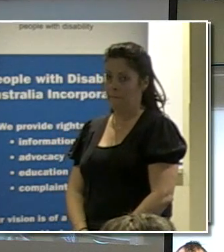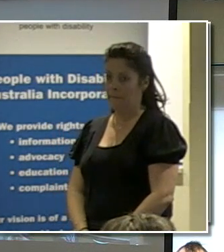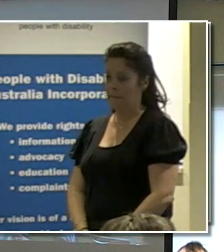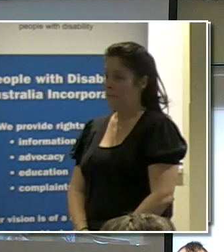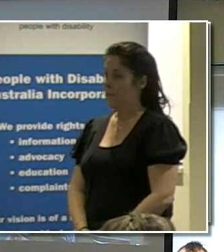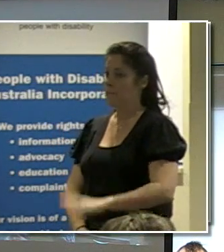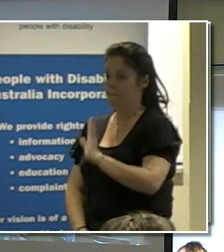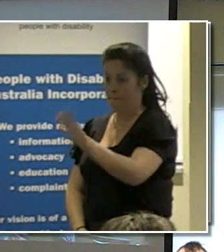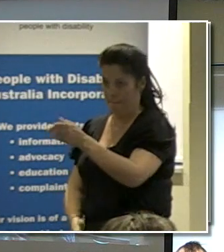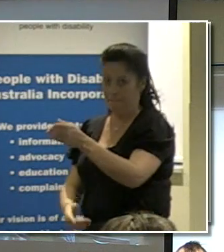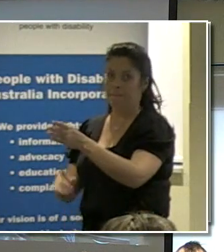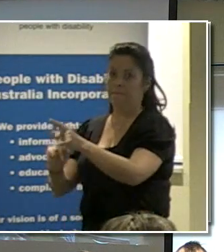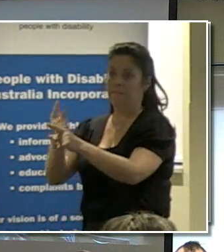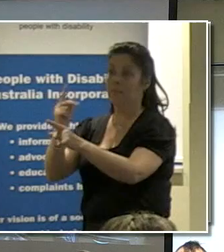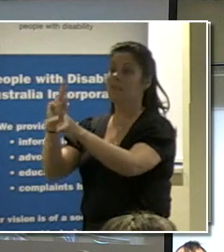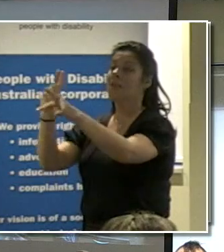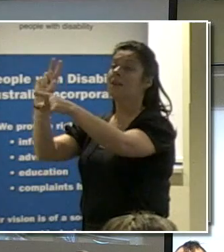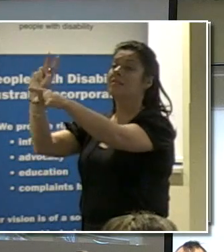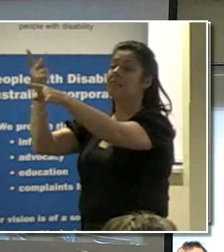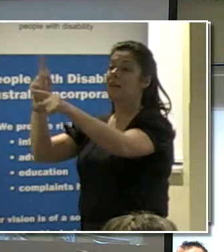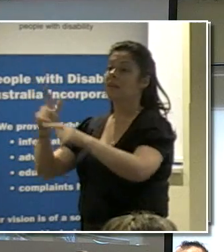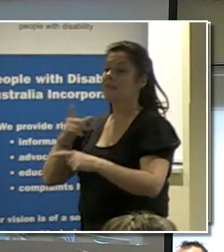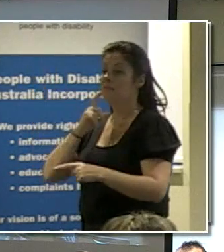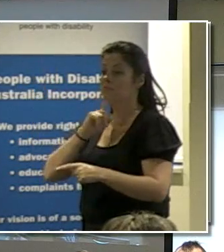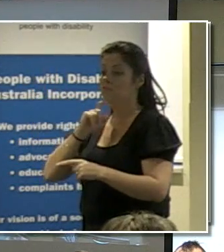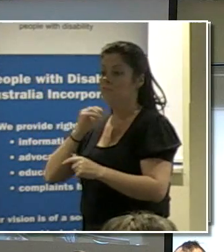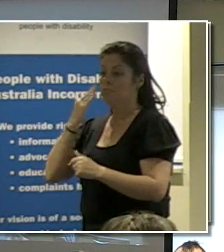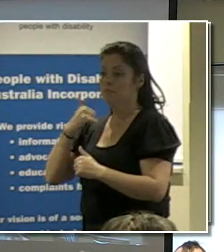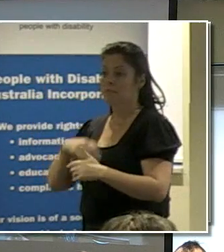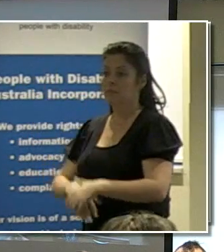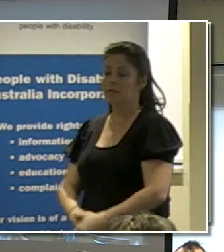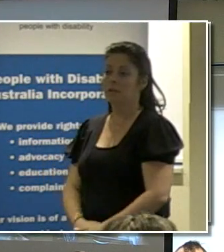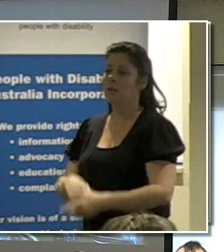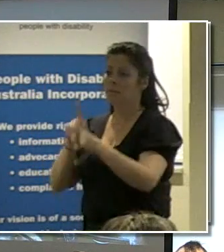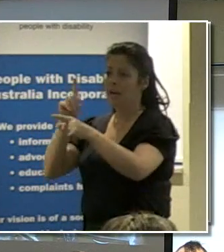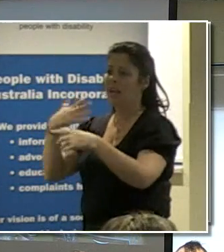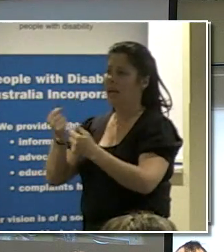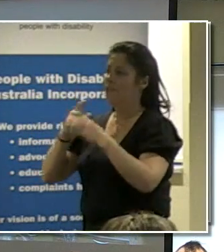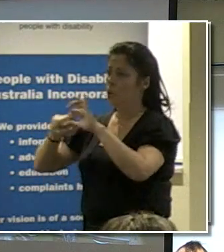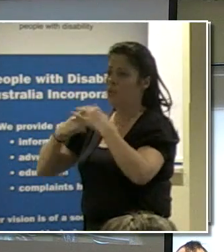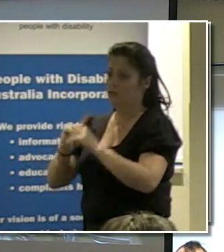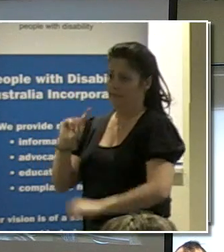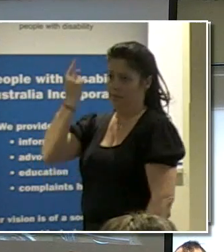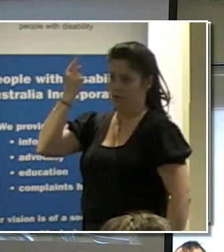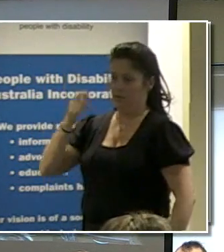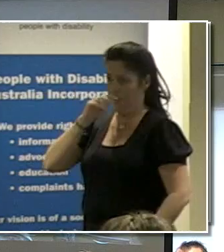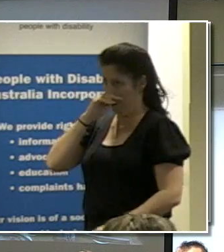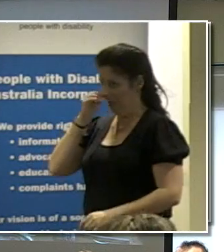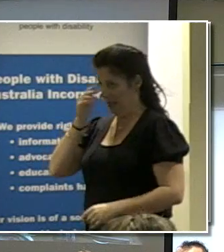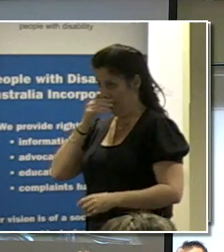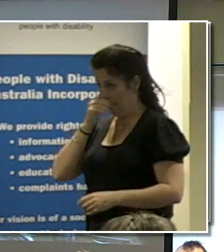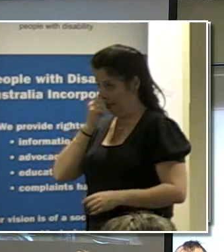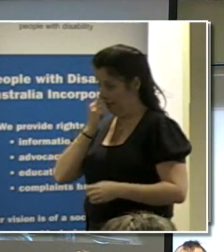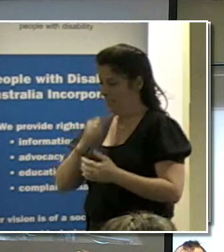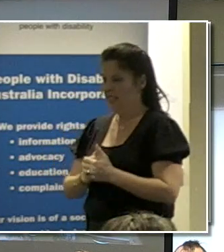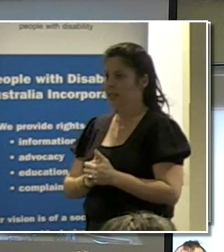Thanks, Frank. Seconder, Joan, all those in favour? I just have a question though. Mm-hmm. I just wanted to